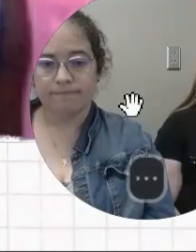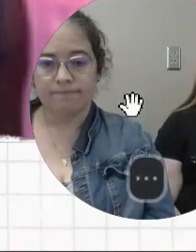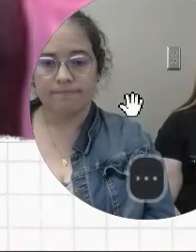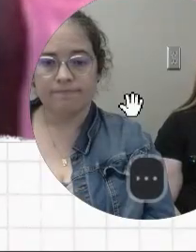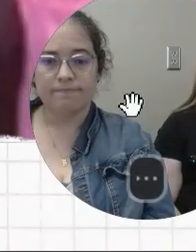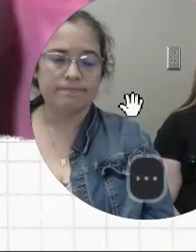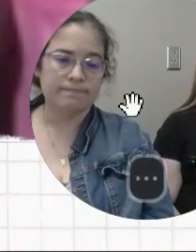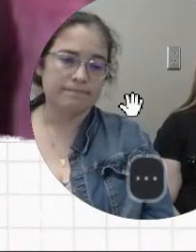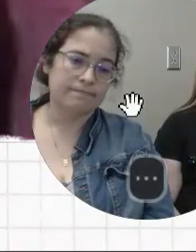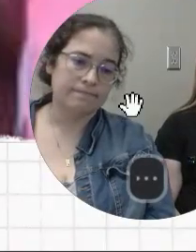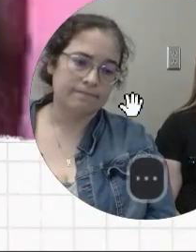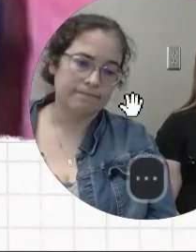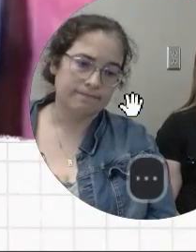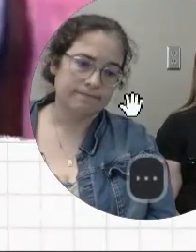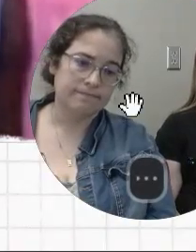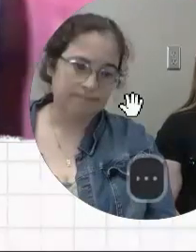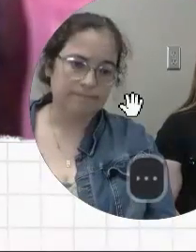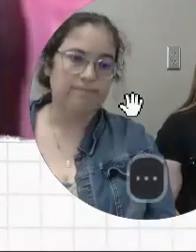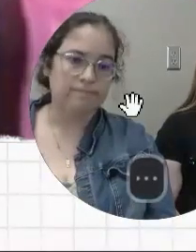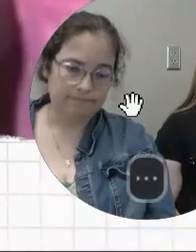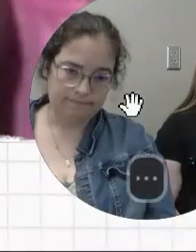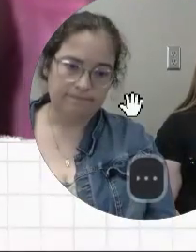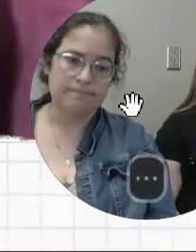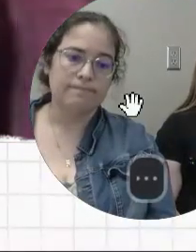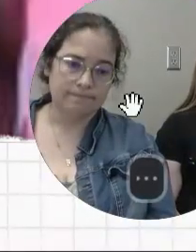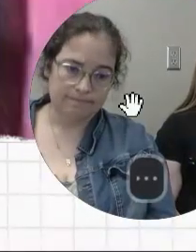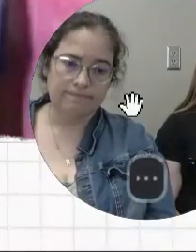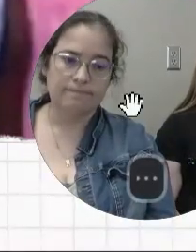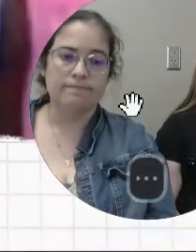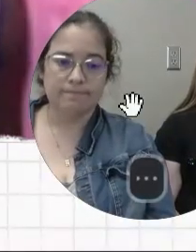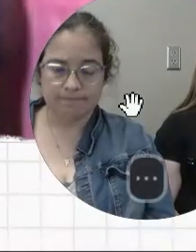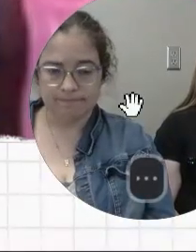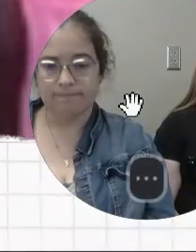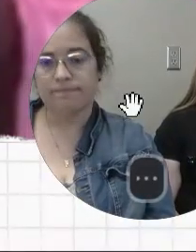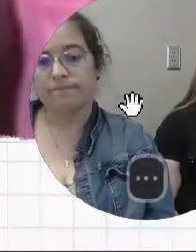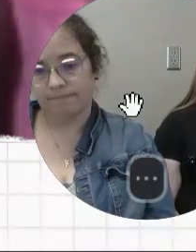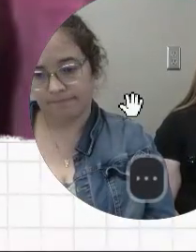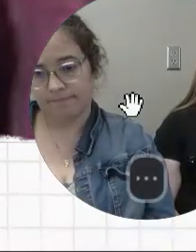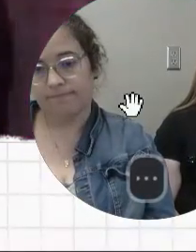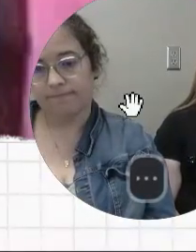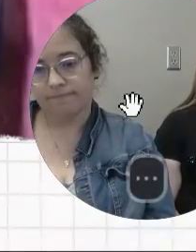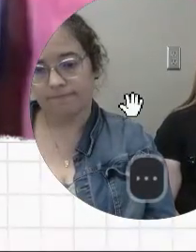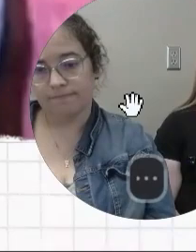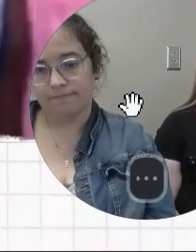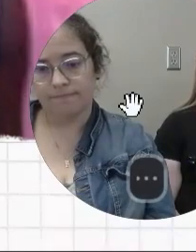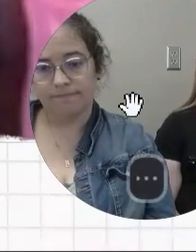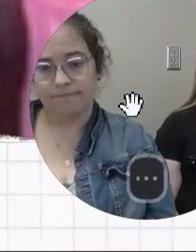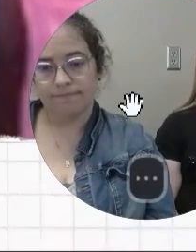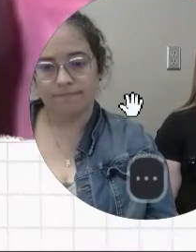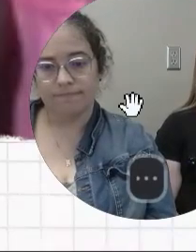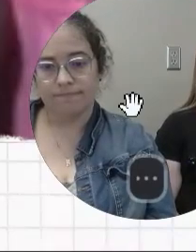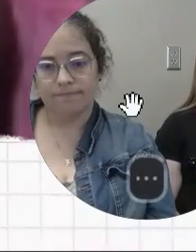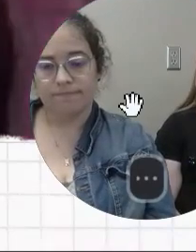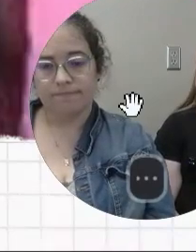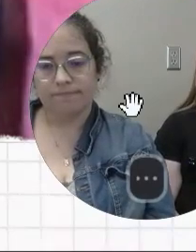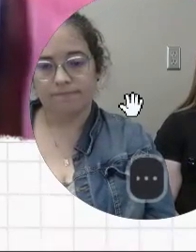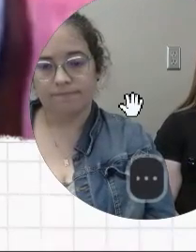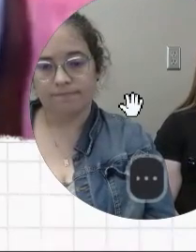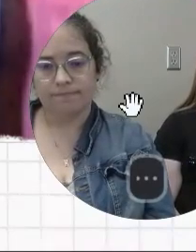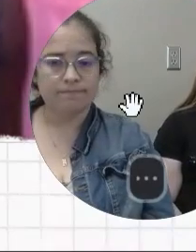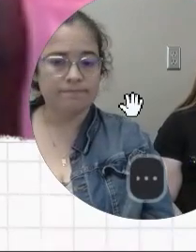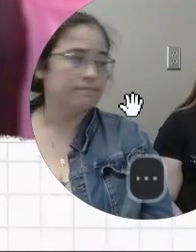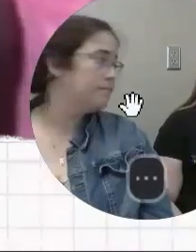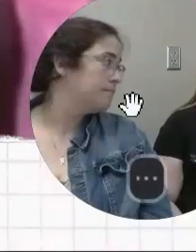And we're always willing to answer questions or have somebody come in if you have any questions.